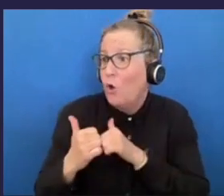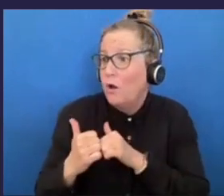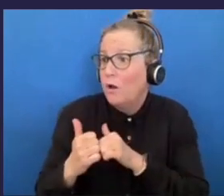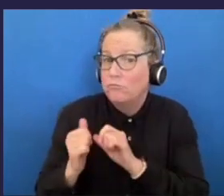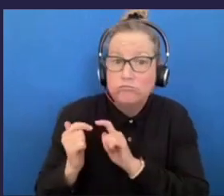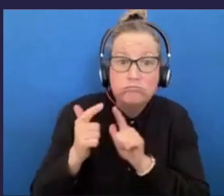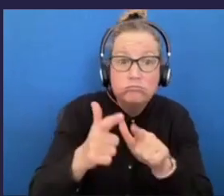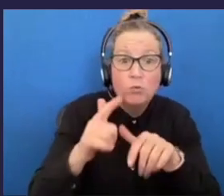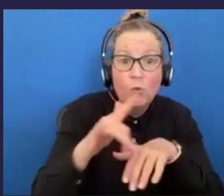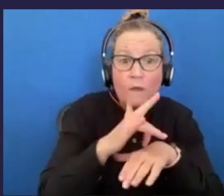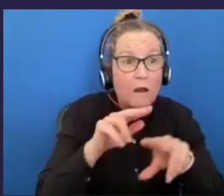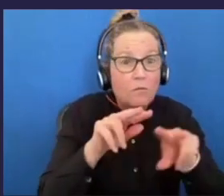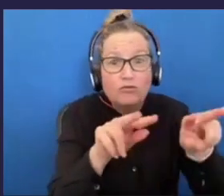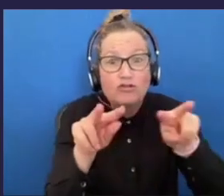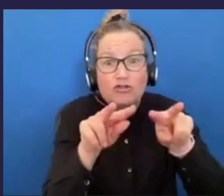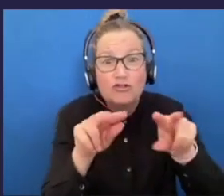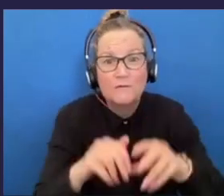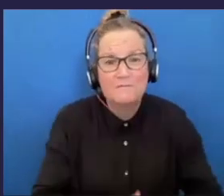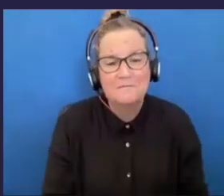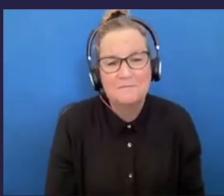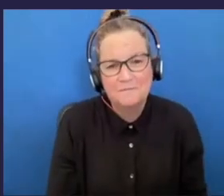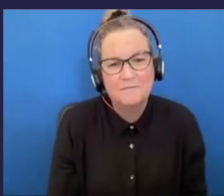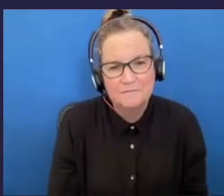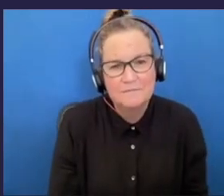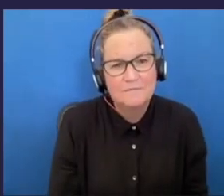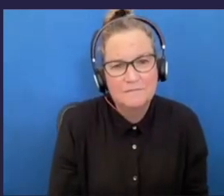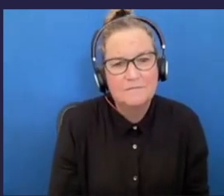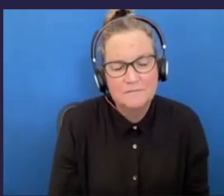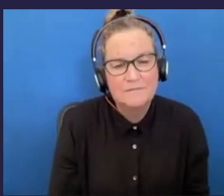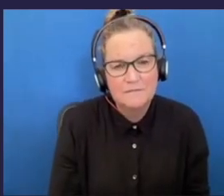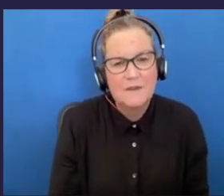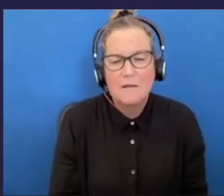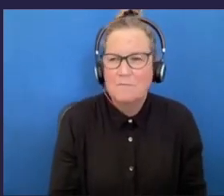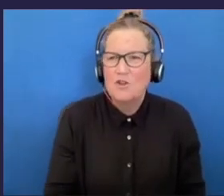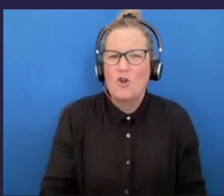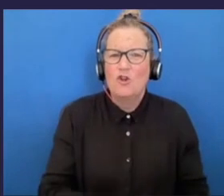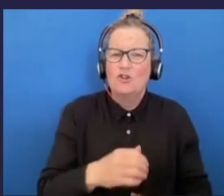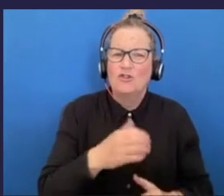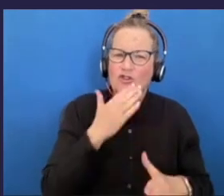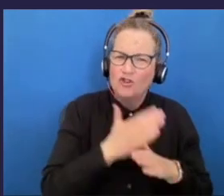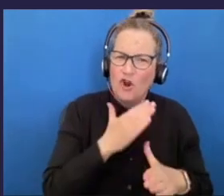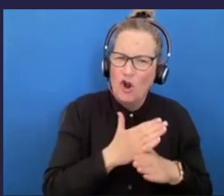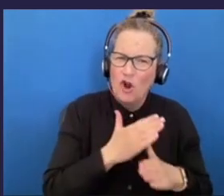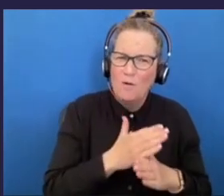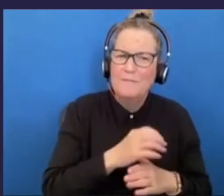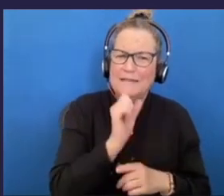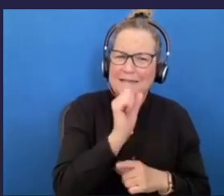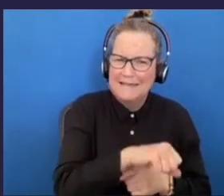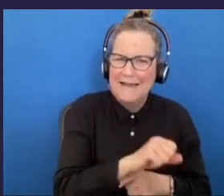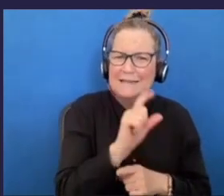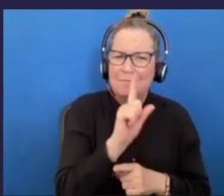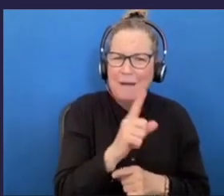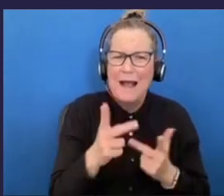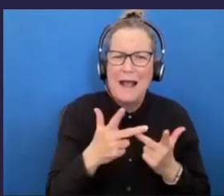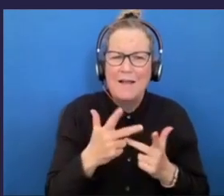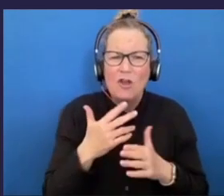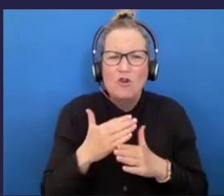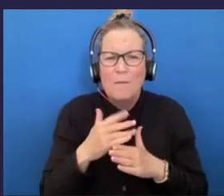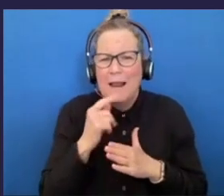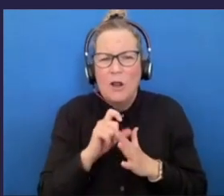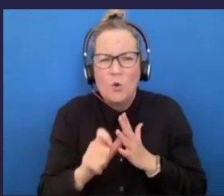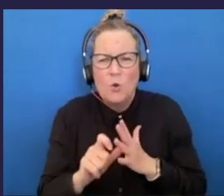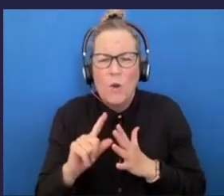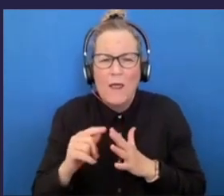So we just want to start to then think about, not just about the person being an employee, but what are other roles that they could have in that particular work setting.